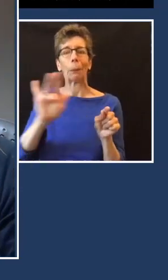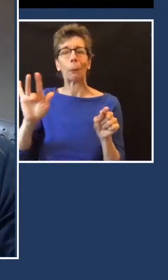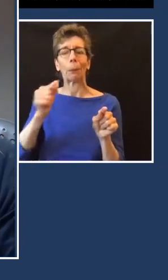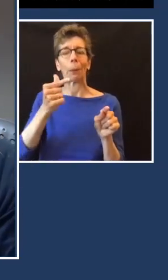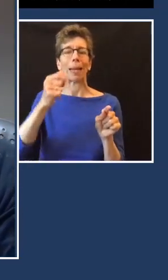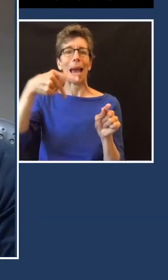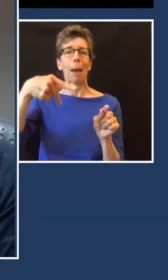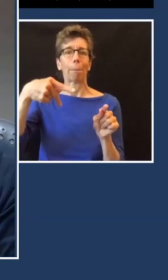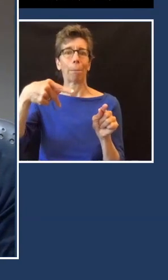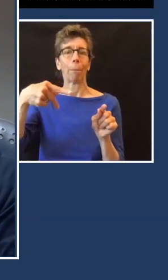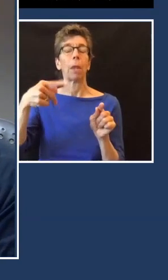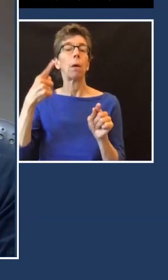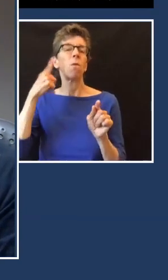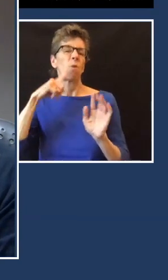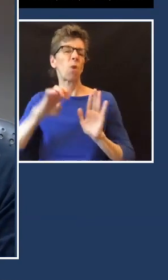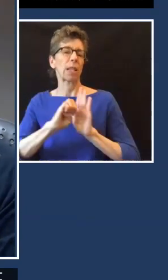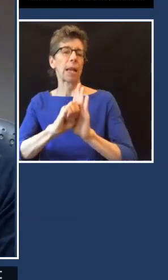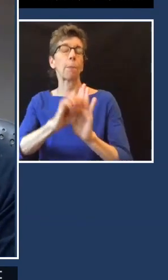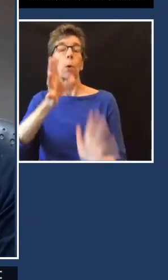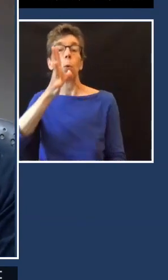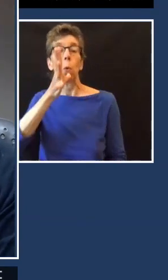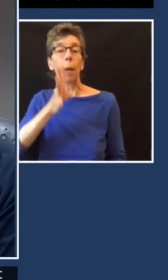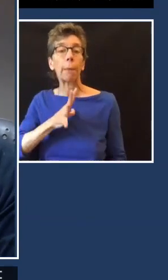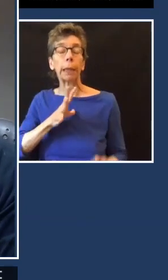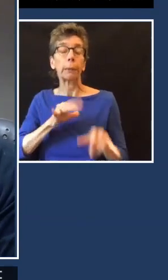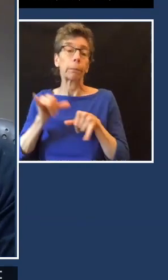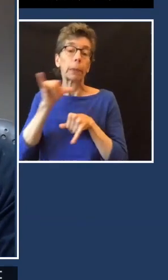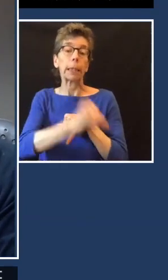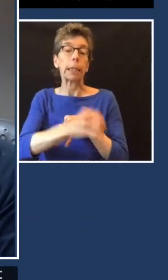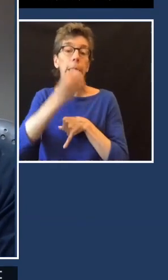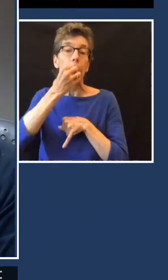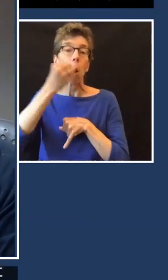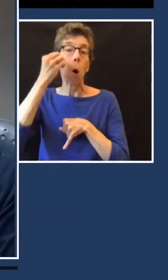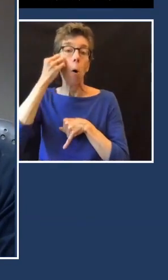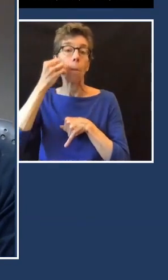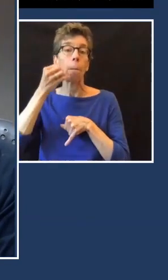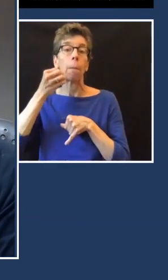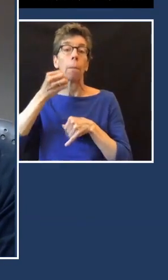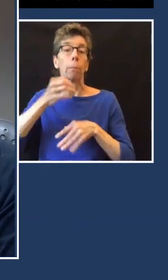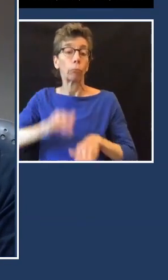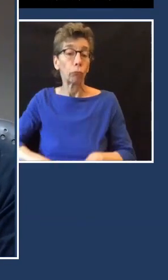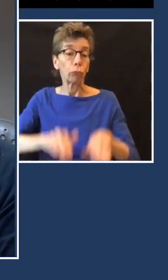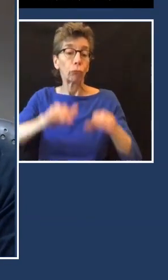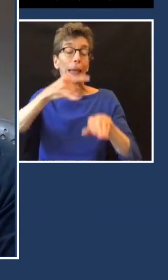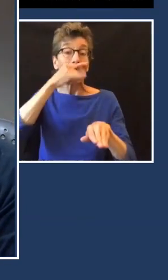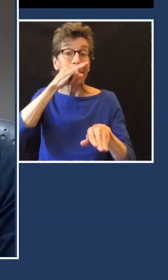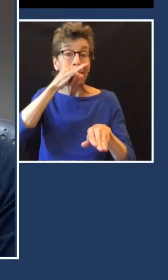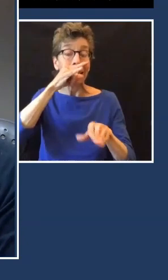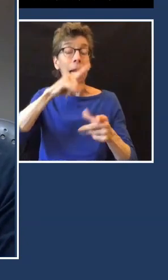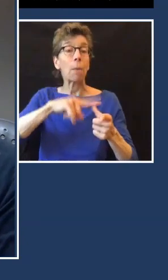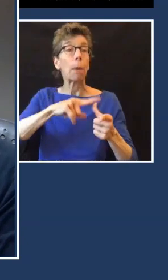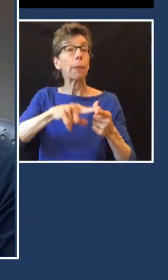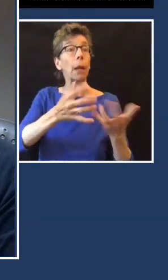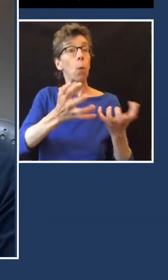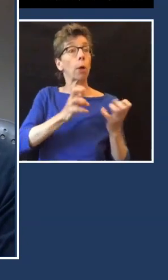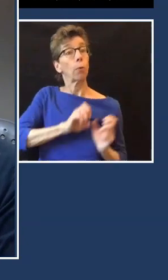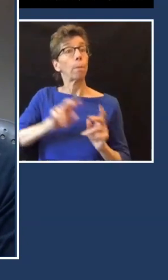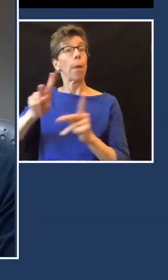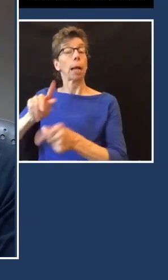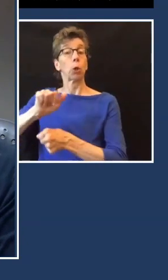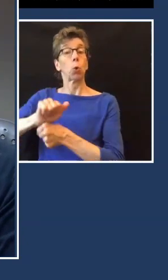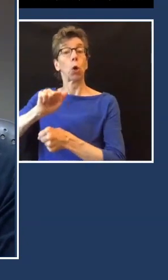stay-at-home moms who are looking to join the workforce again. With that gap, they've either included